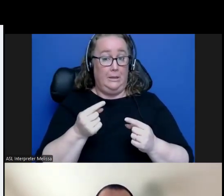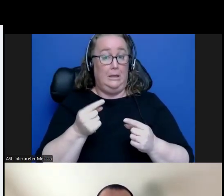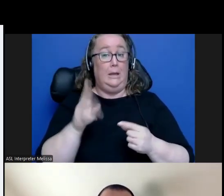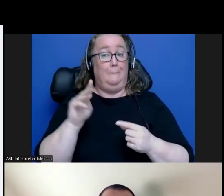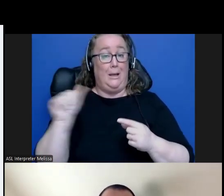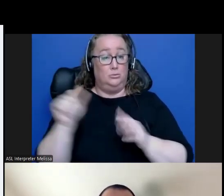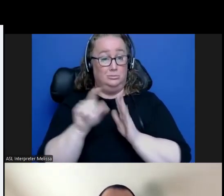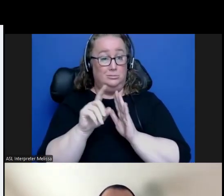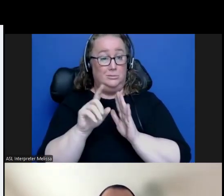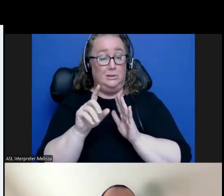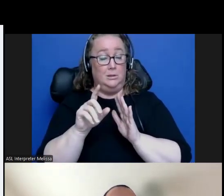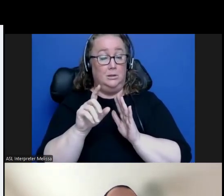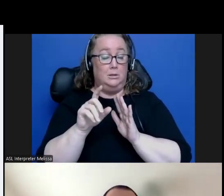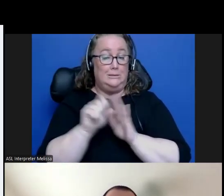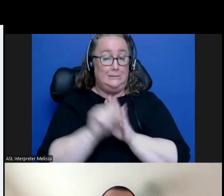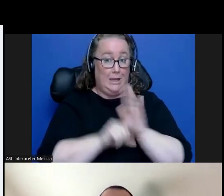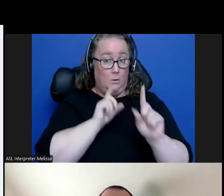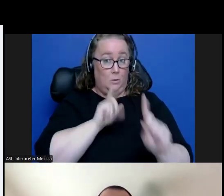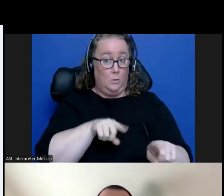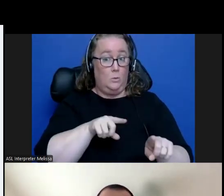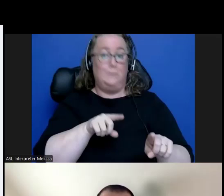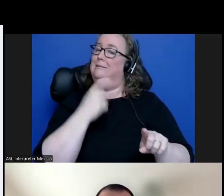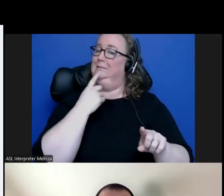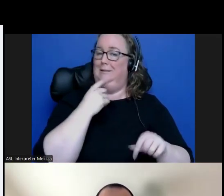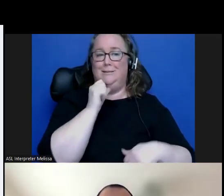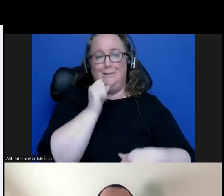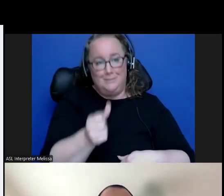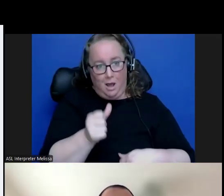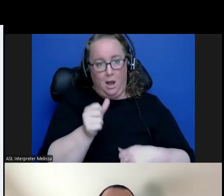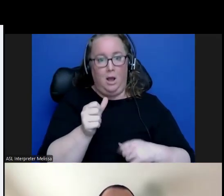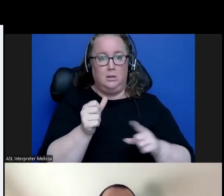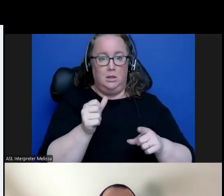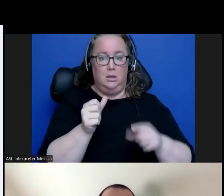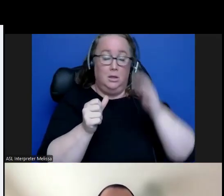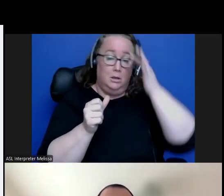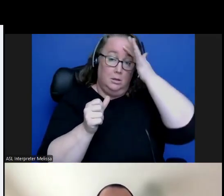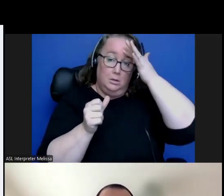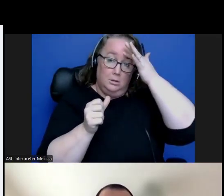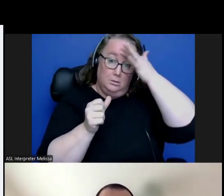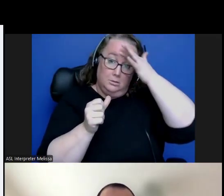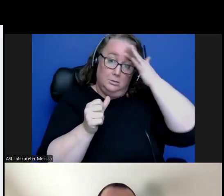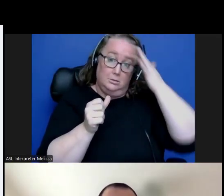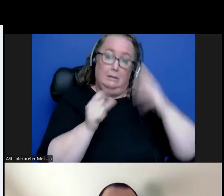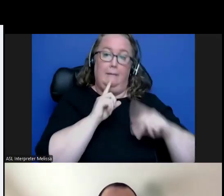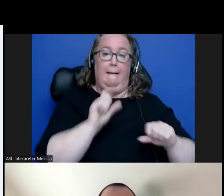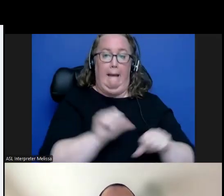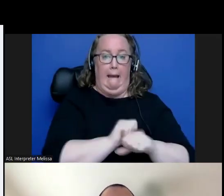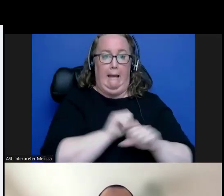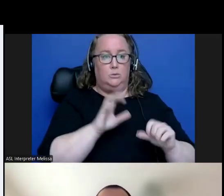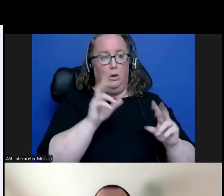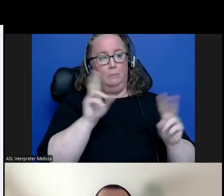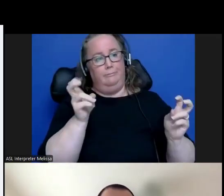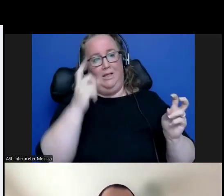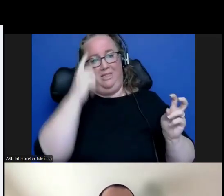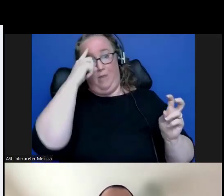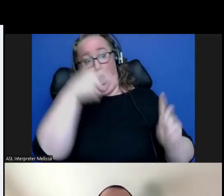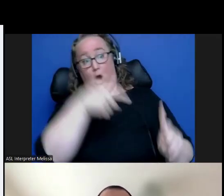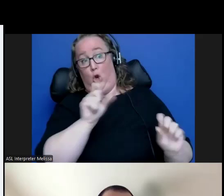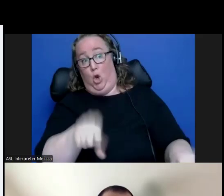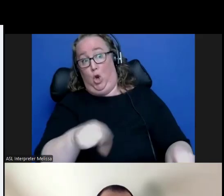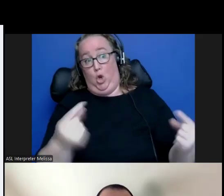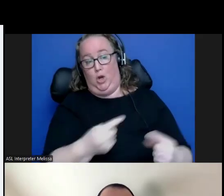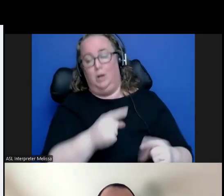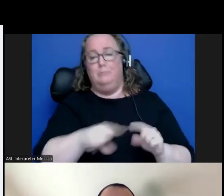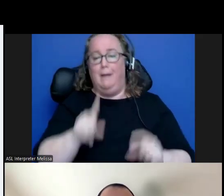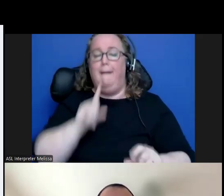justify medication restraint. Remember, it's an emergency such as an extreme threat of serious violence, suicide attempt,